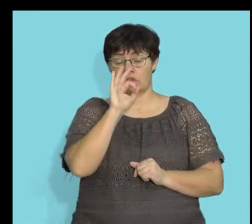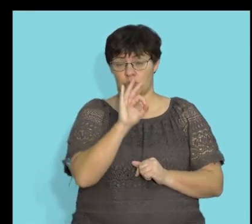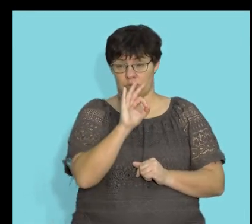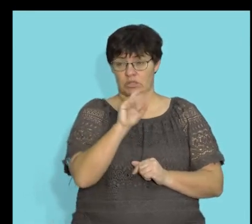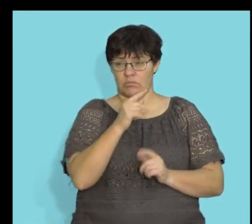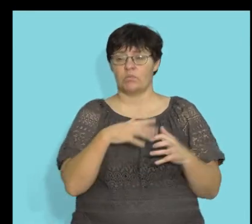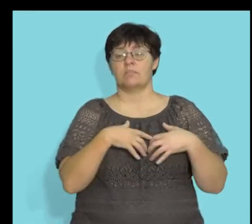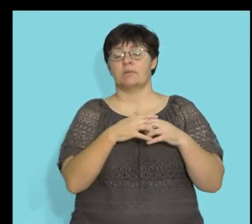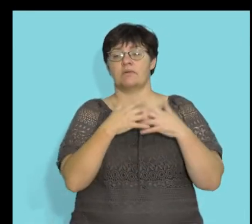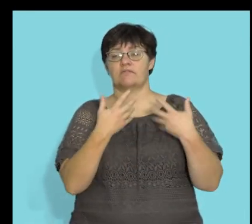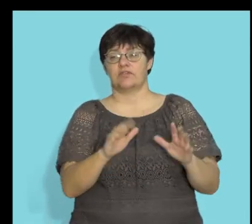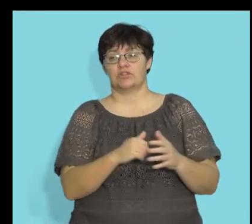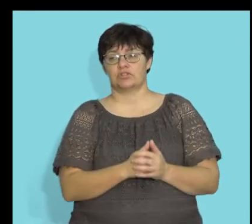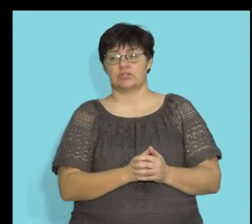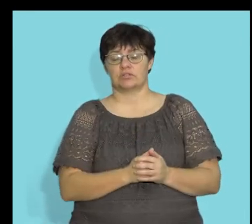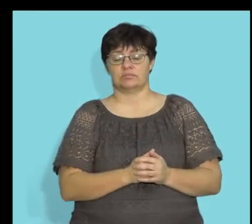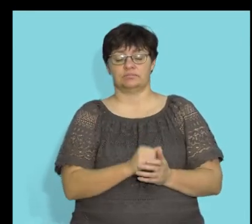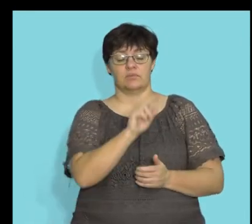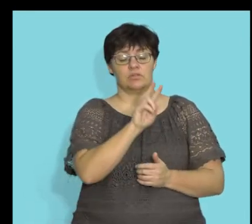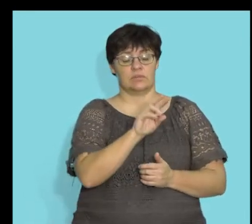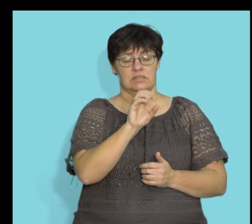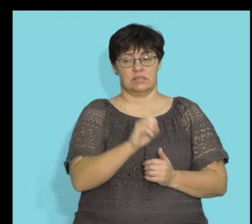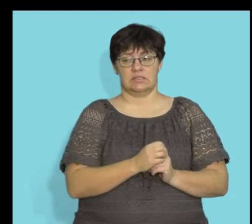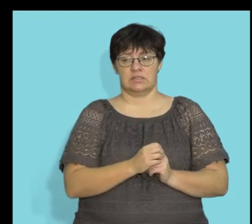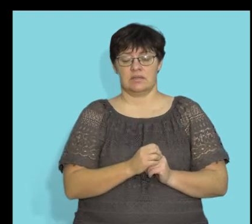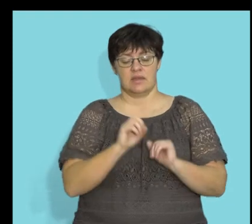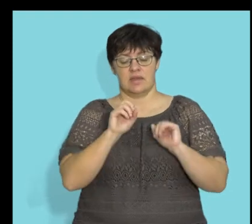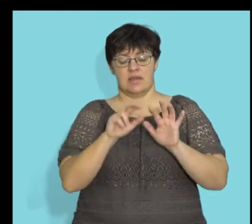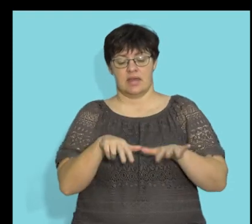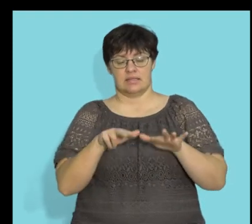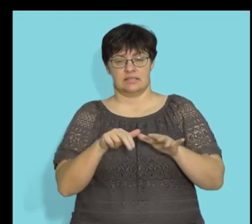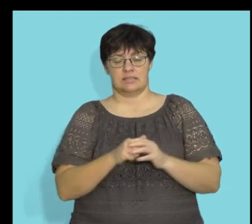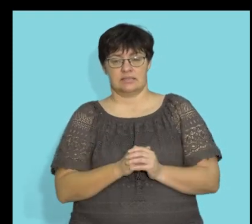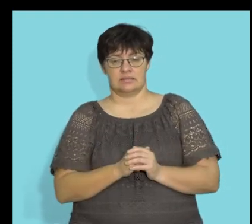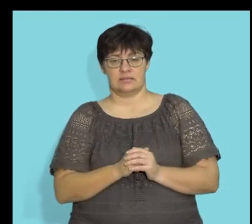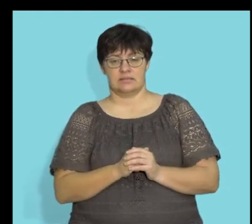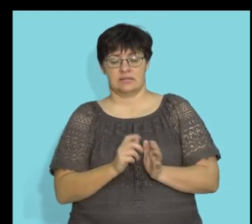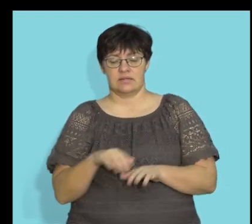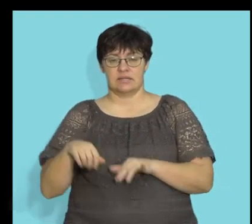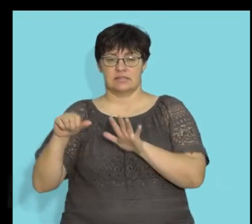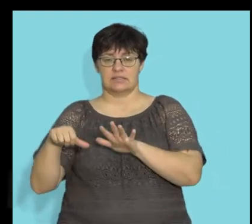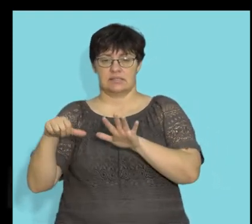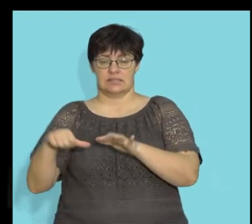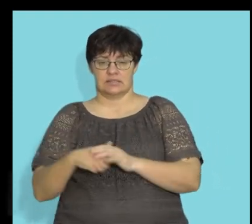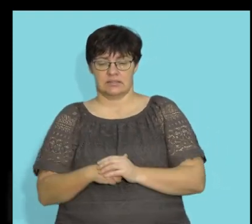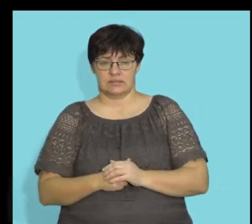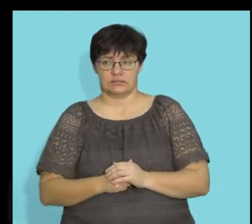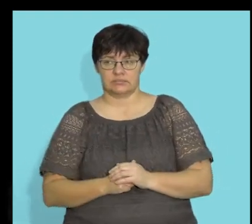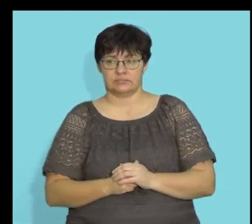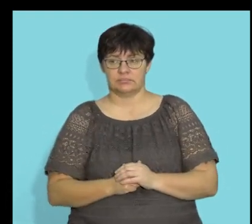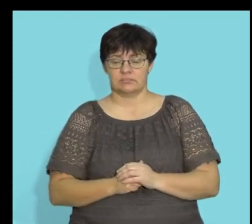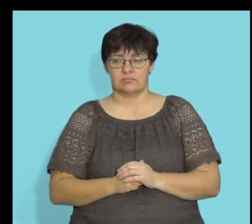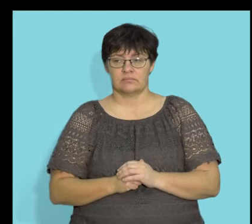of the sequence which we've established are 20, then 18,